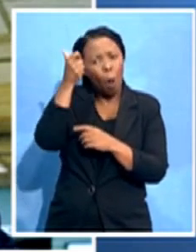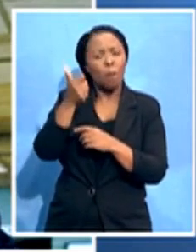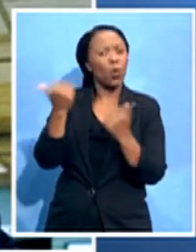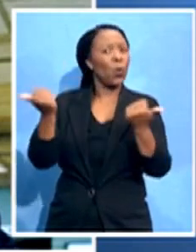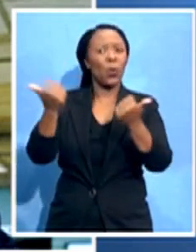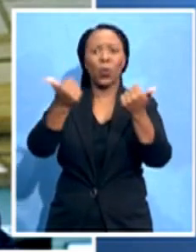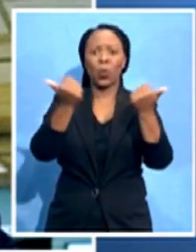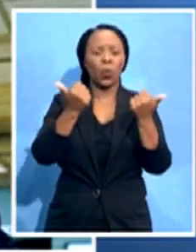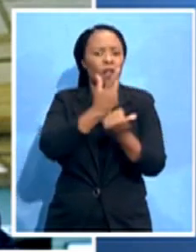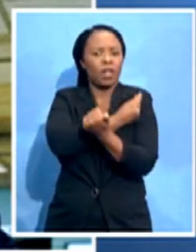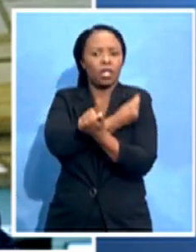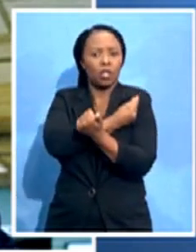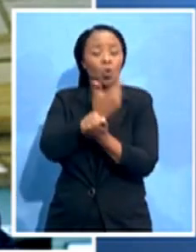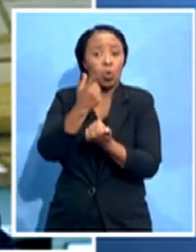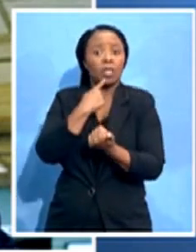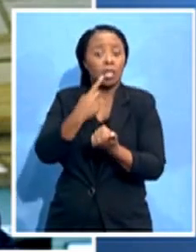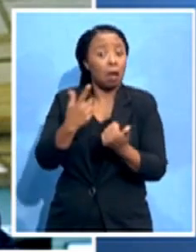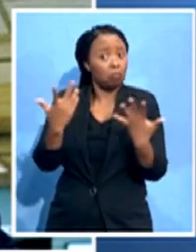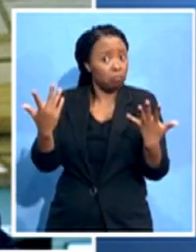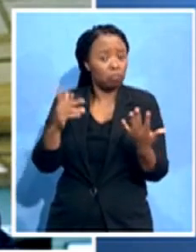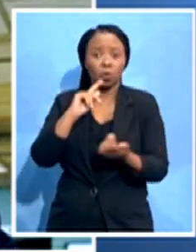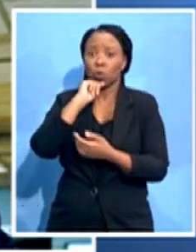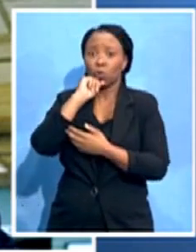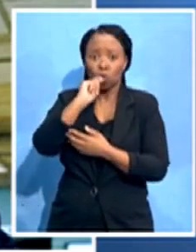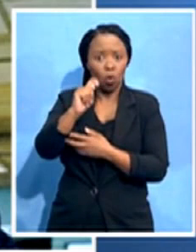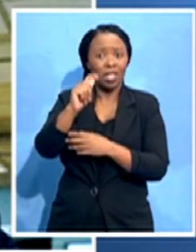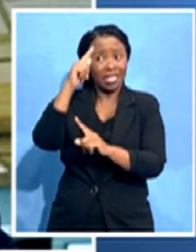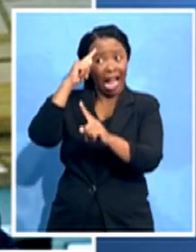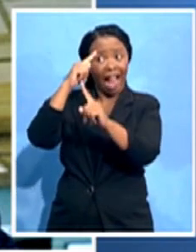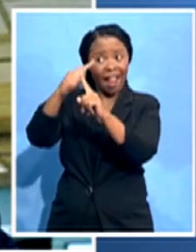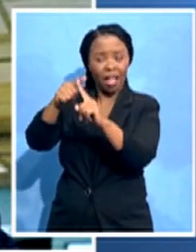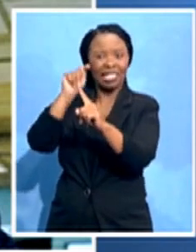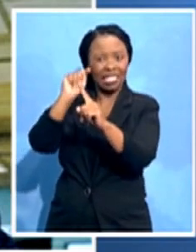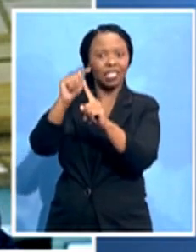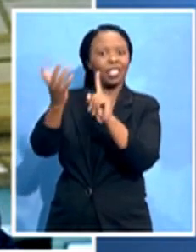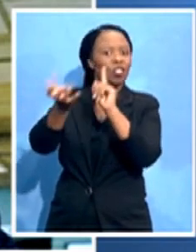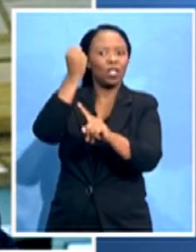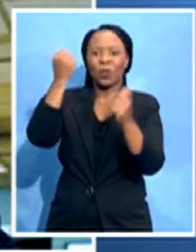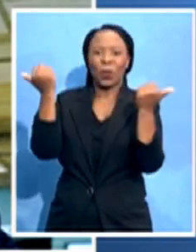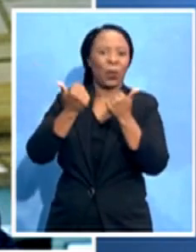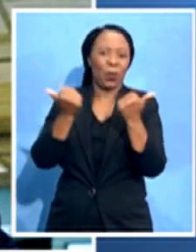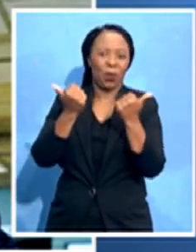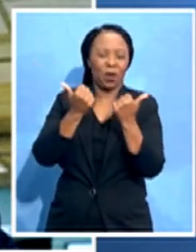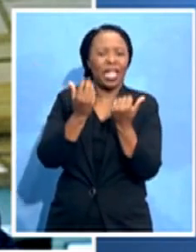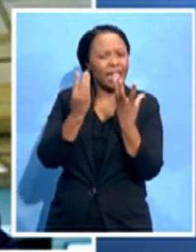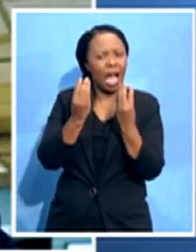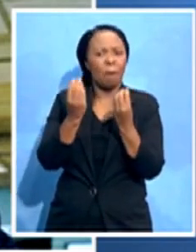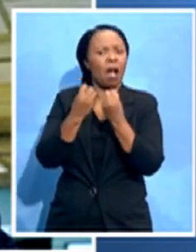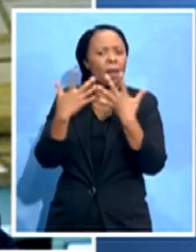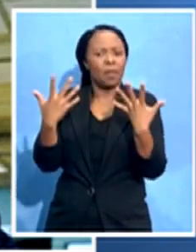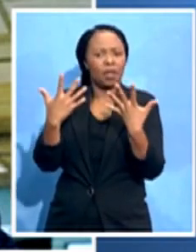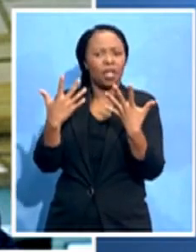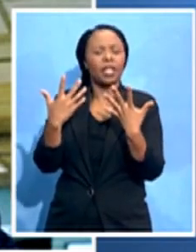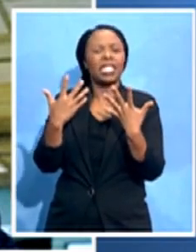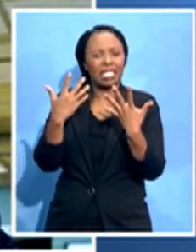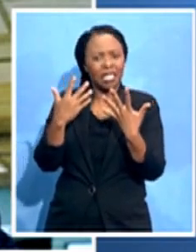have reached that target of vaccinating a number to kind of arrive at herd immunity. And